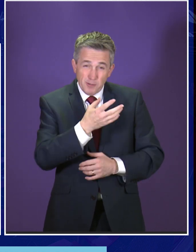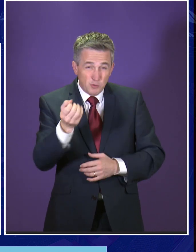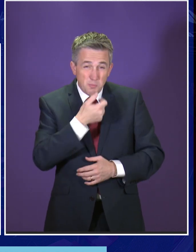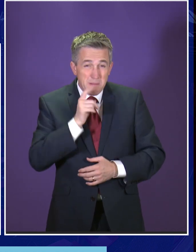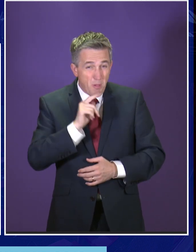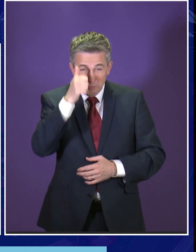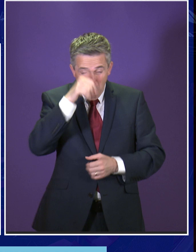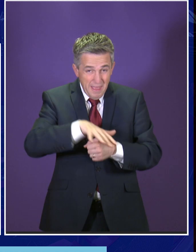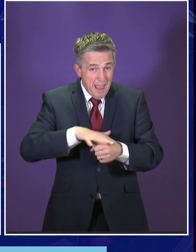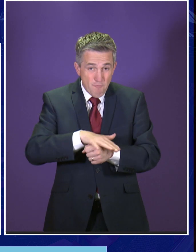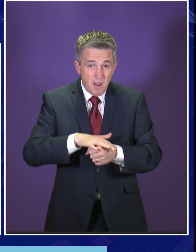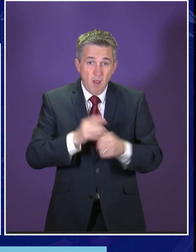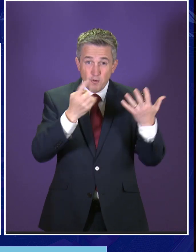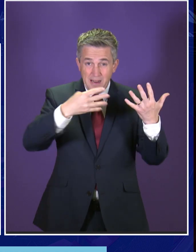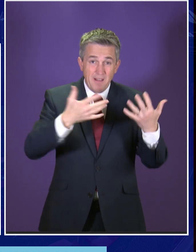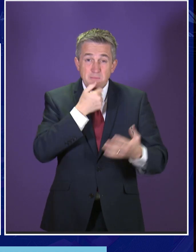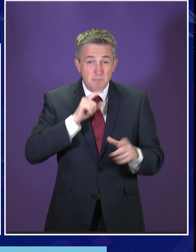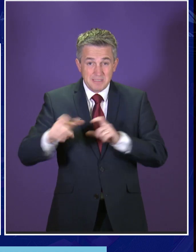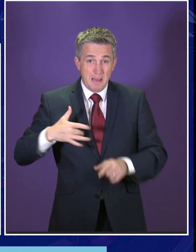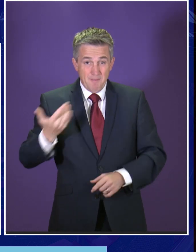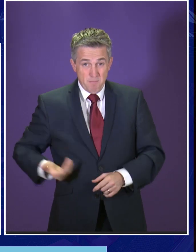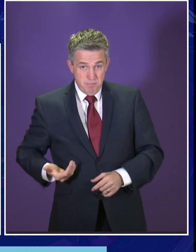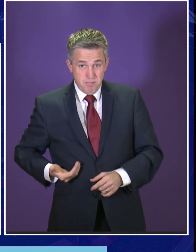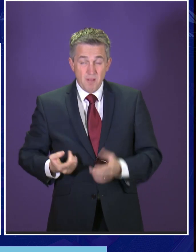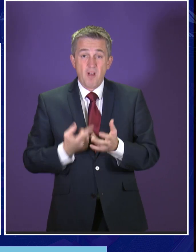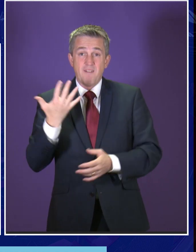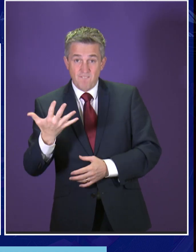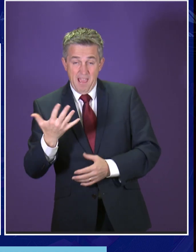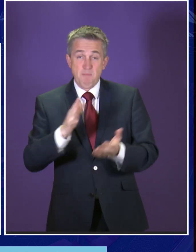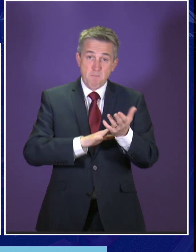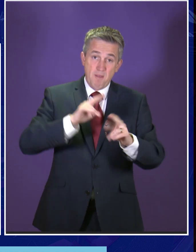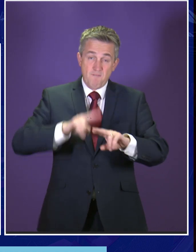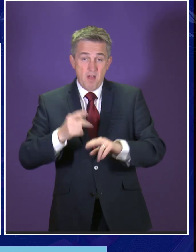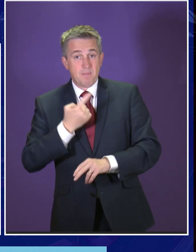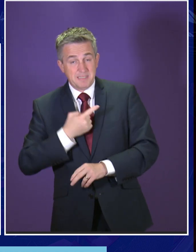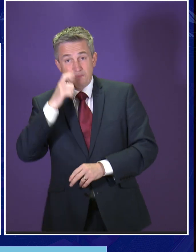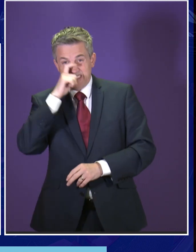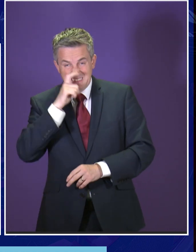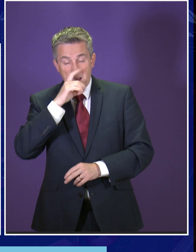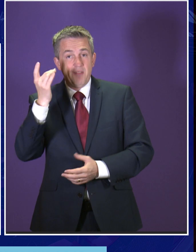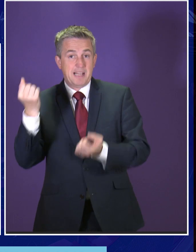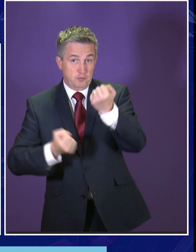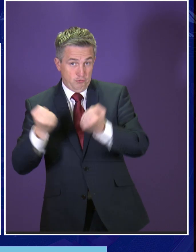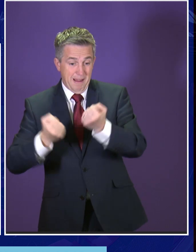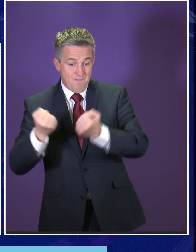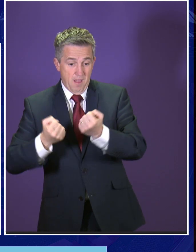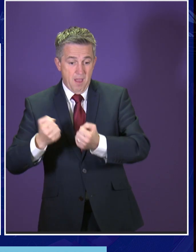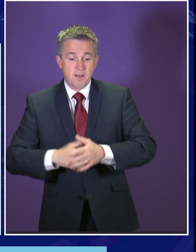place. 195 of those people still live there. The other 5 are my mother, my father, myself, my sister, and I presume this taxi driver.